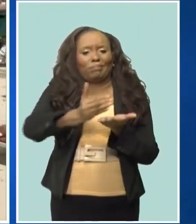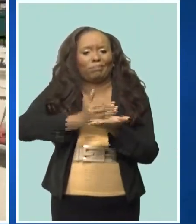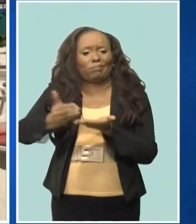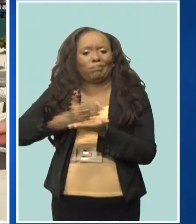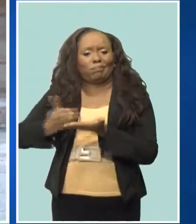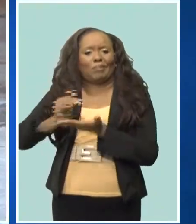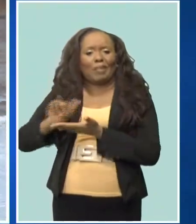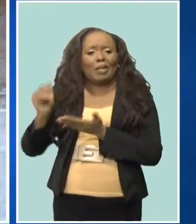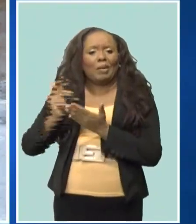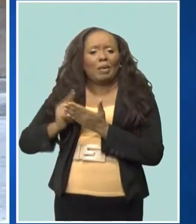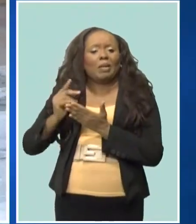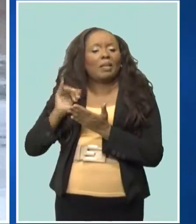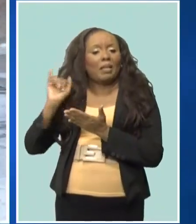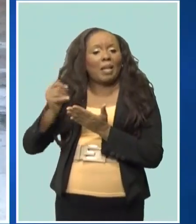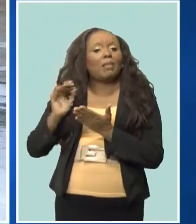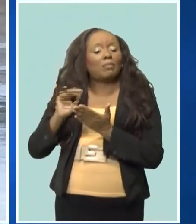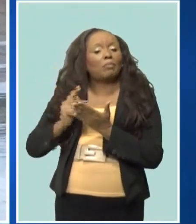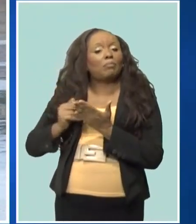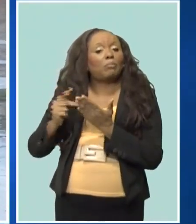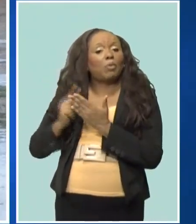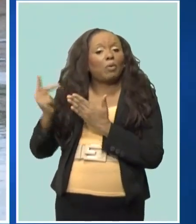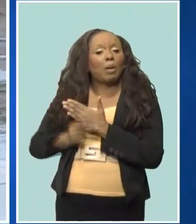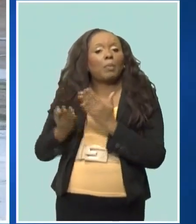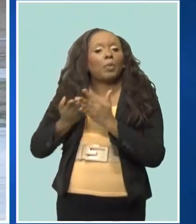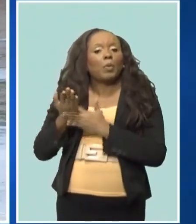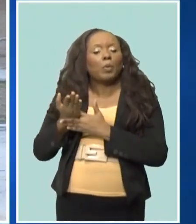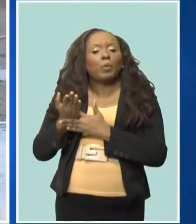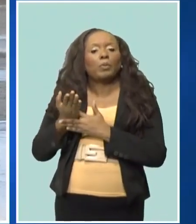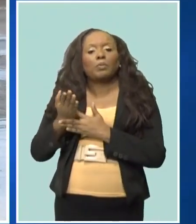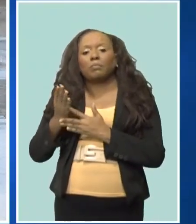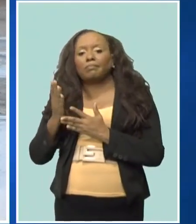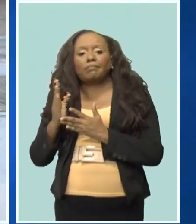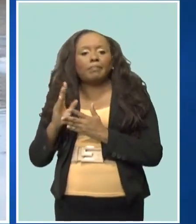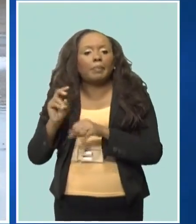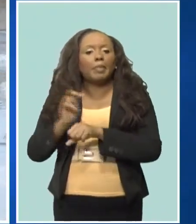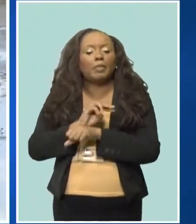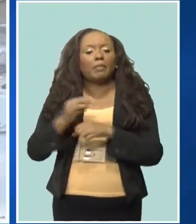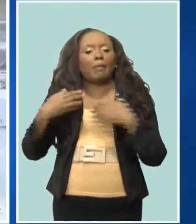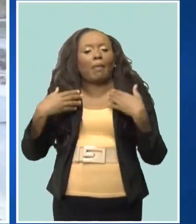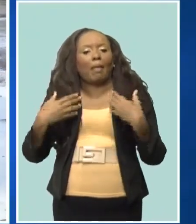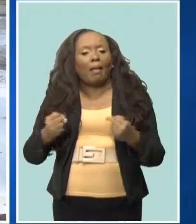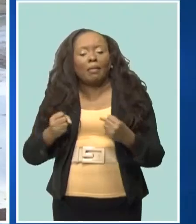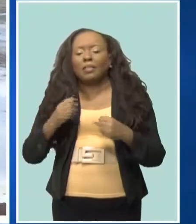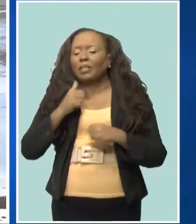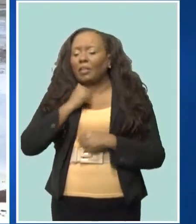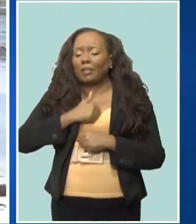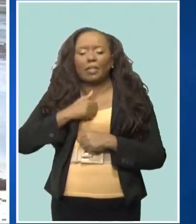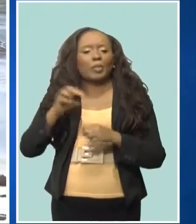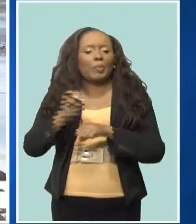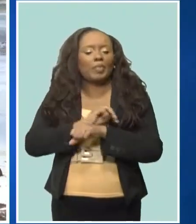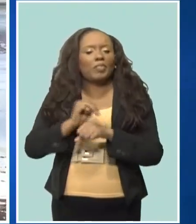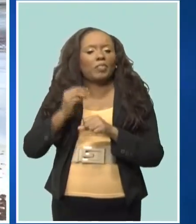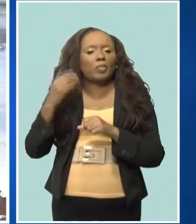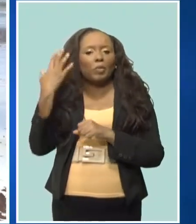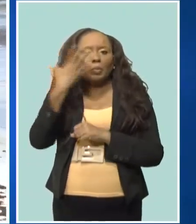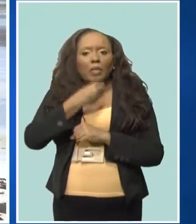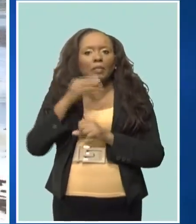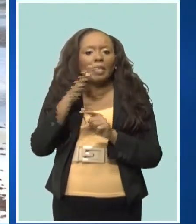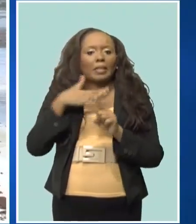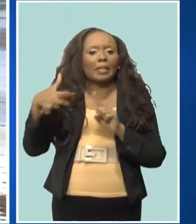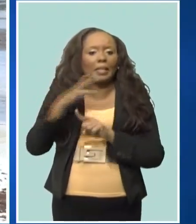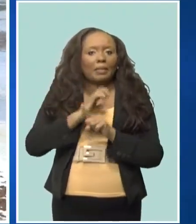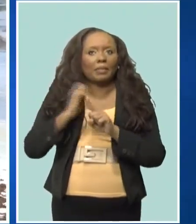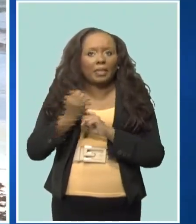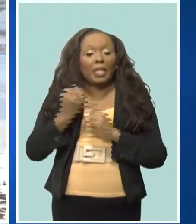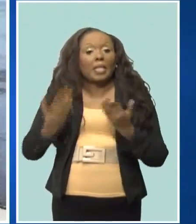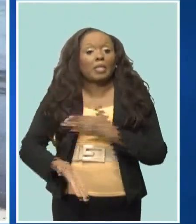National Beautification and the Blue and Green Economy to rid the coast of the seaweed. They were in Oistins this morning clearing the weed. CBC